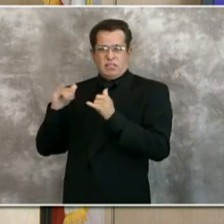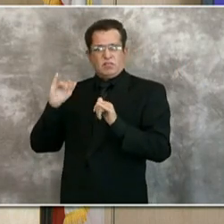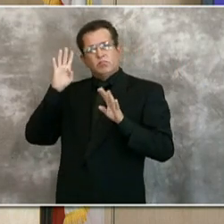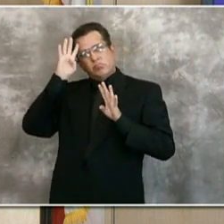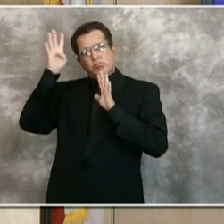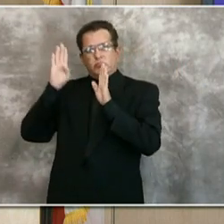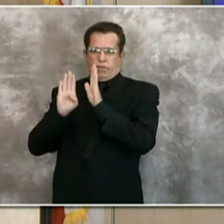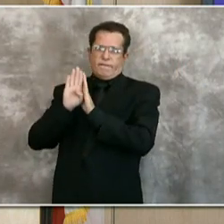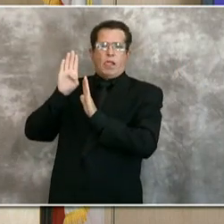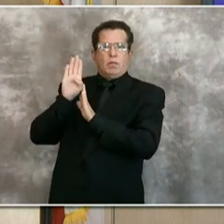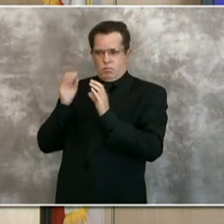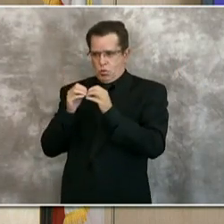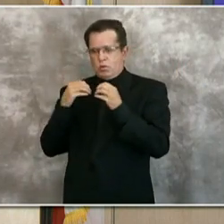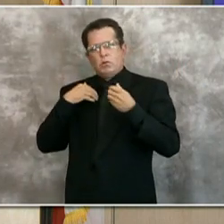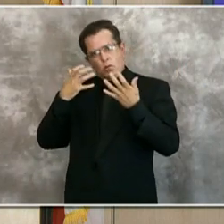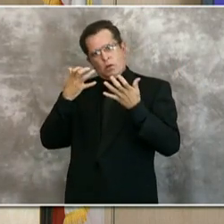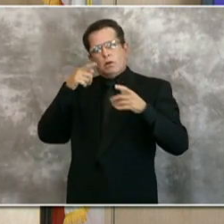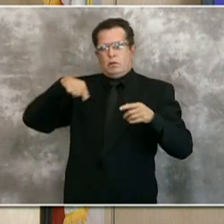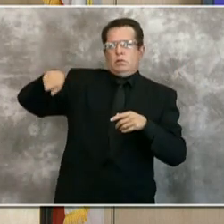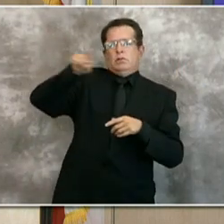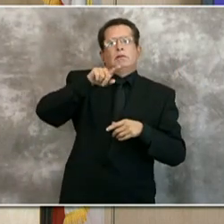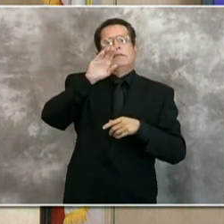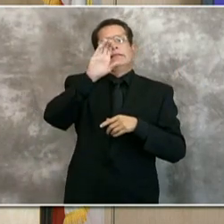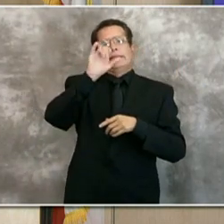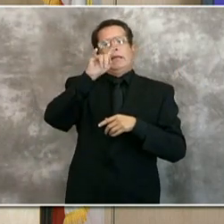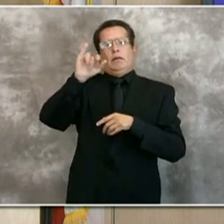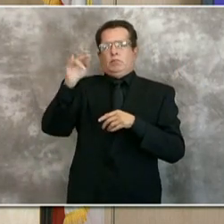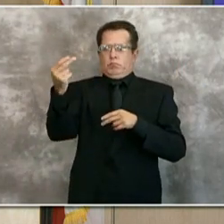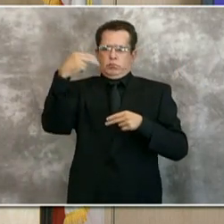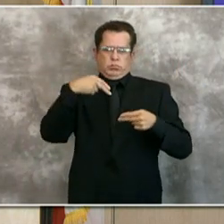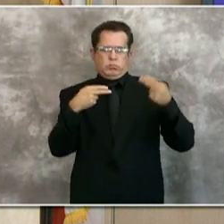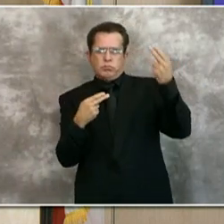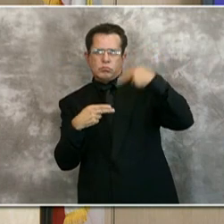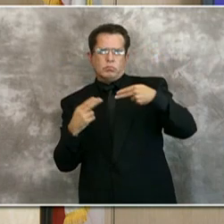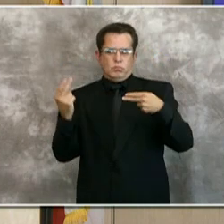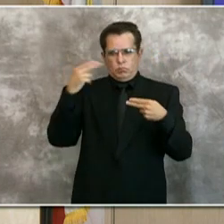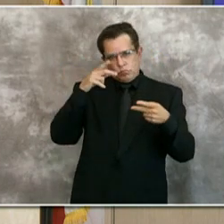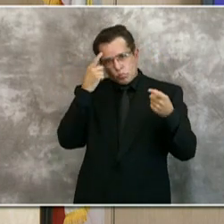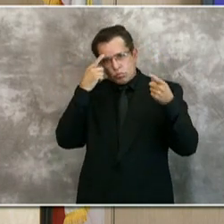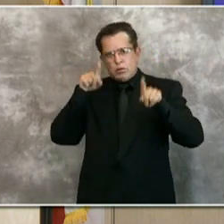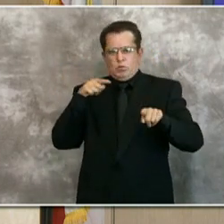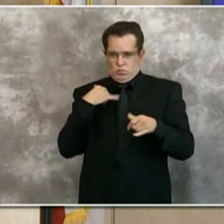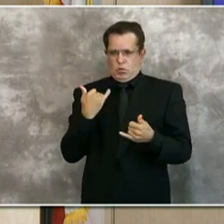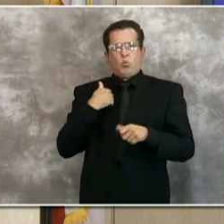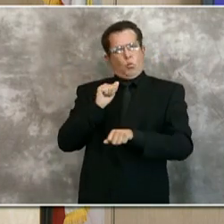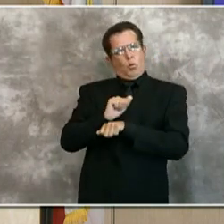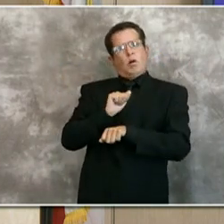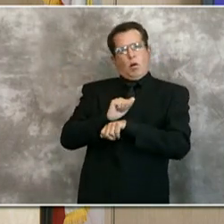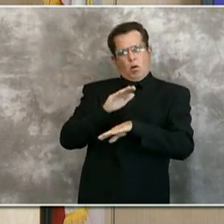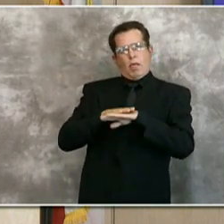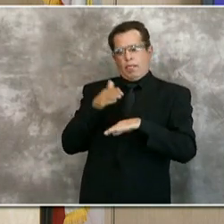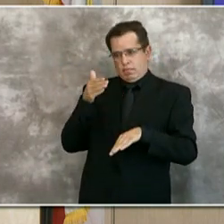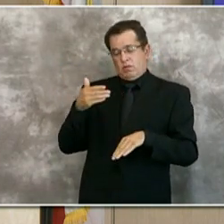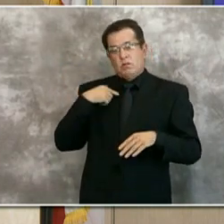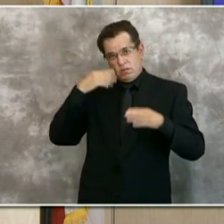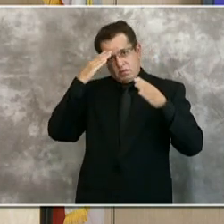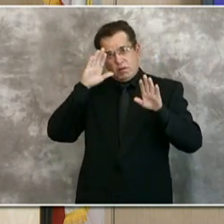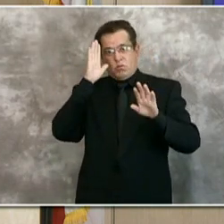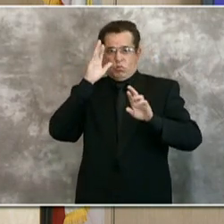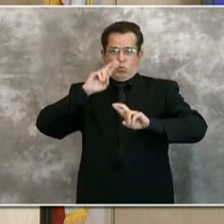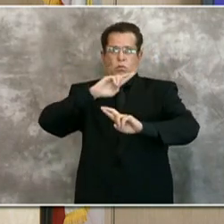involve all the cities in the region. It's taking a little bit more time to work out some of these details, but we do expect to have a